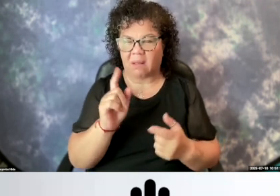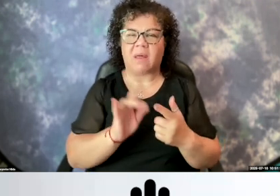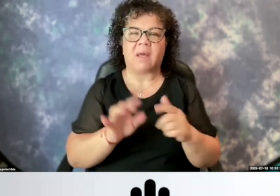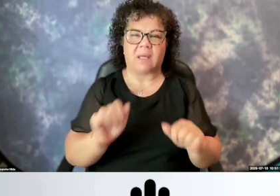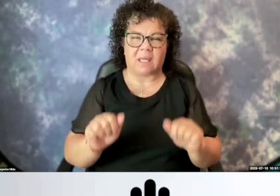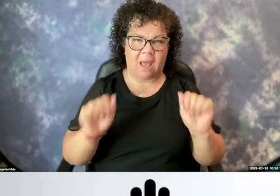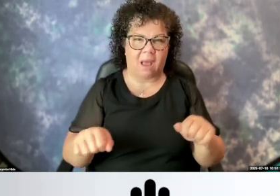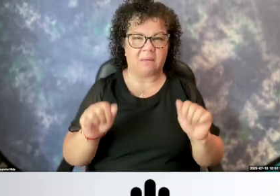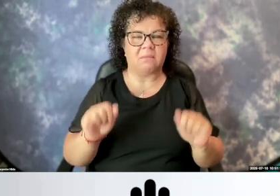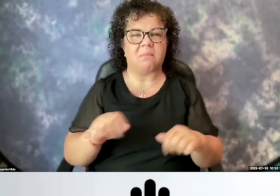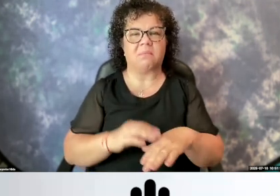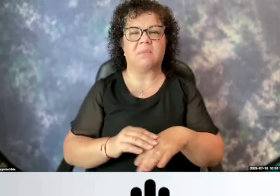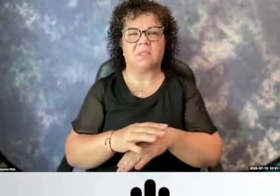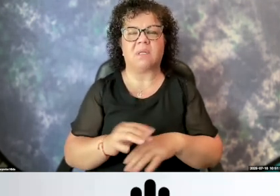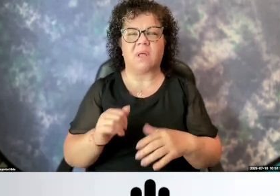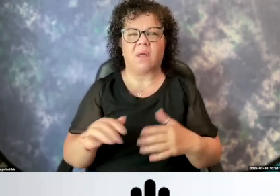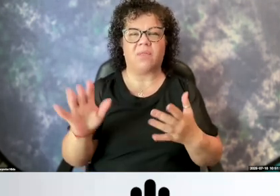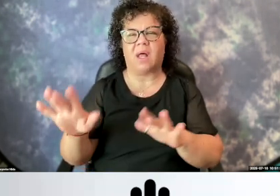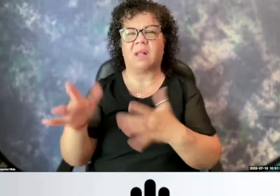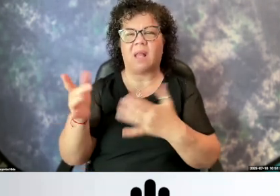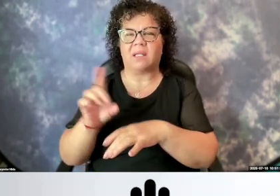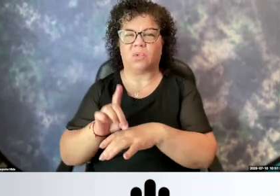programs. So right now,